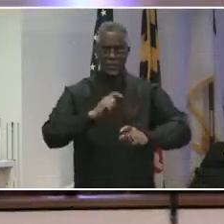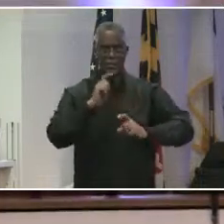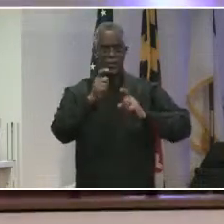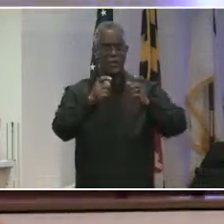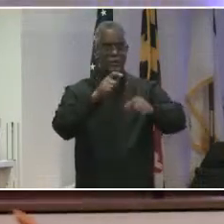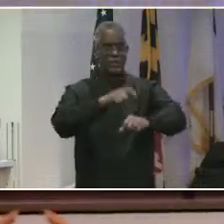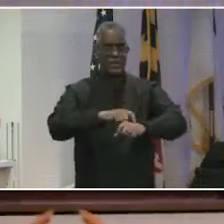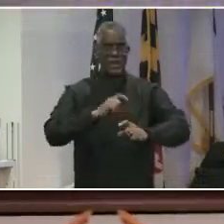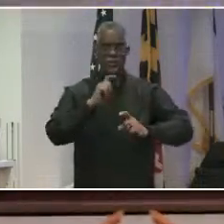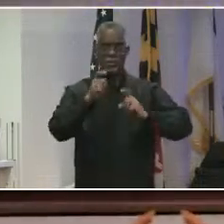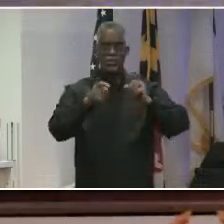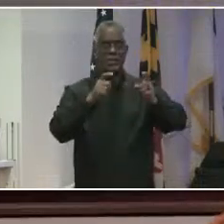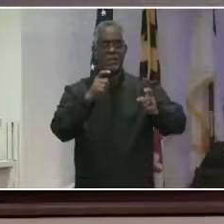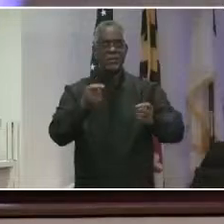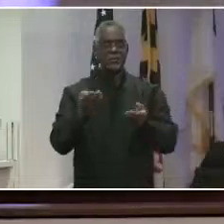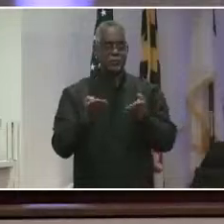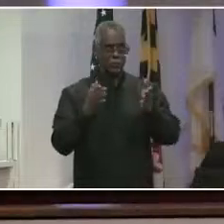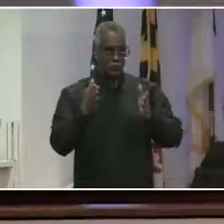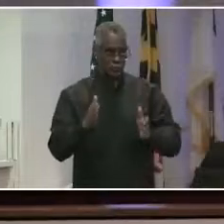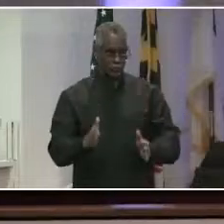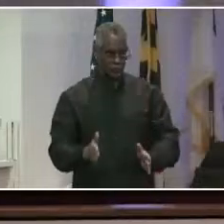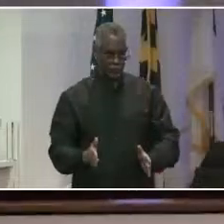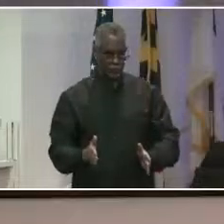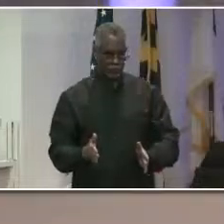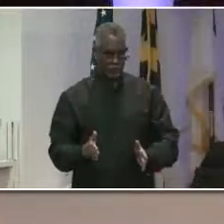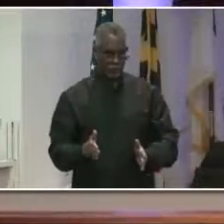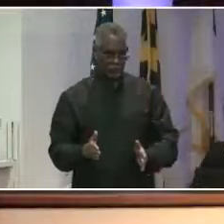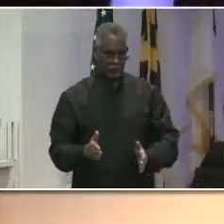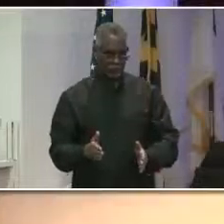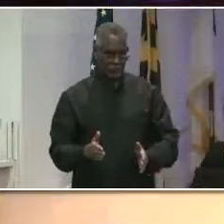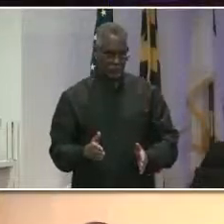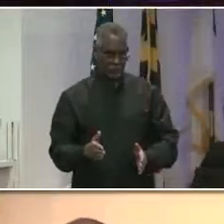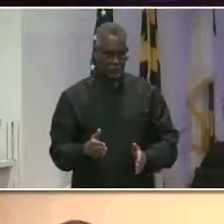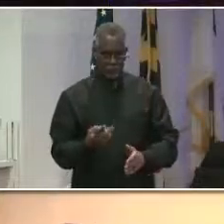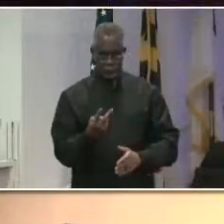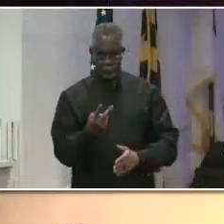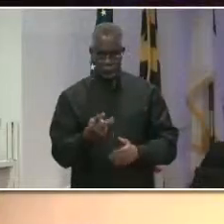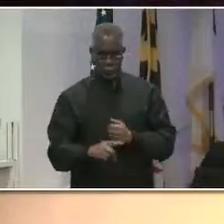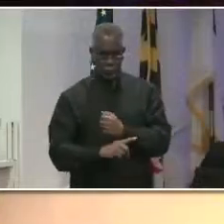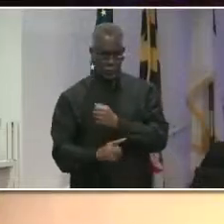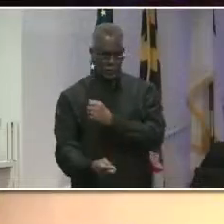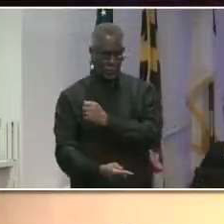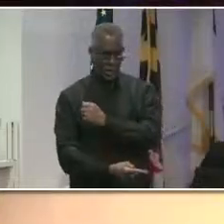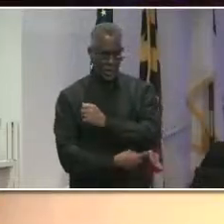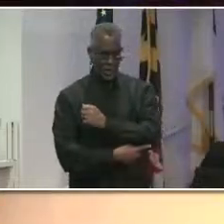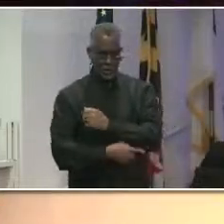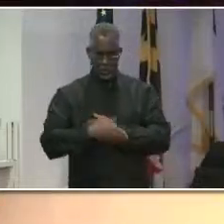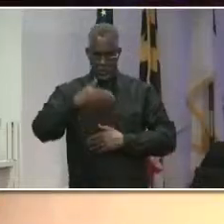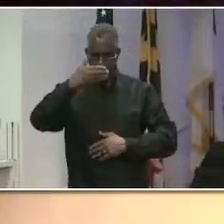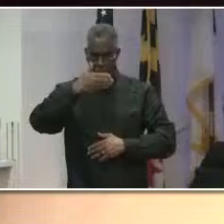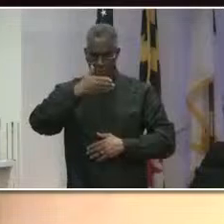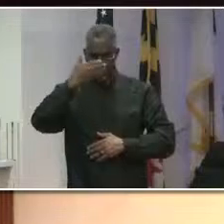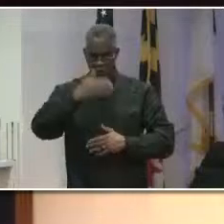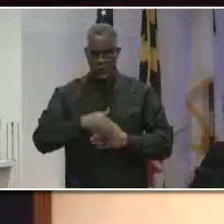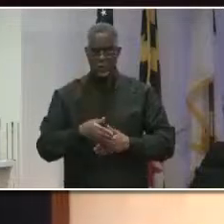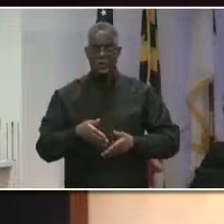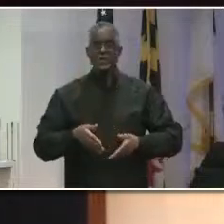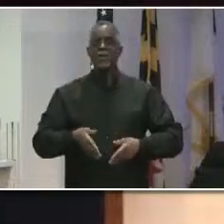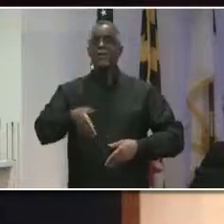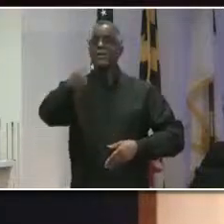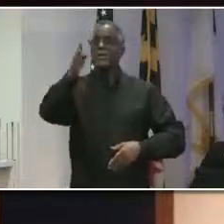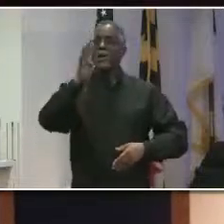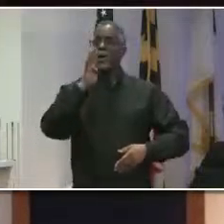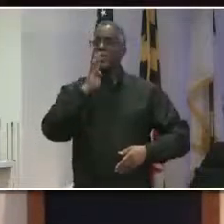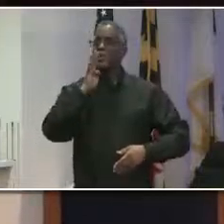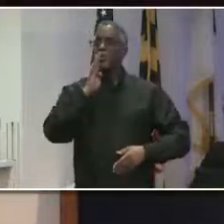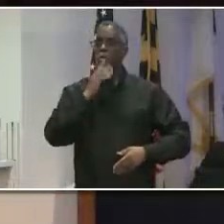It's time to give. So, stewards, I shouldn't ask you to sit down. The two baskets, come on back. Put the two baskets up. Listen, God has already spoken